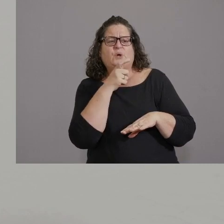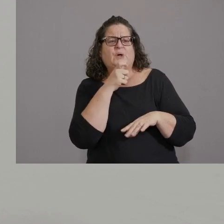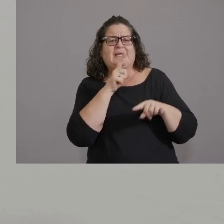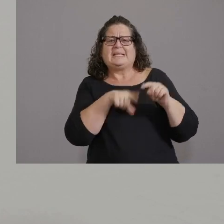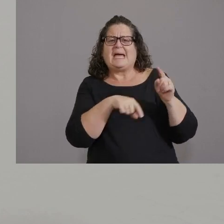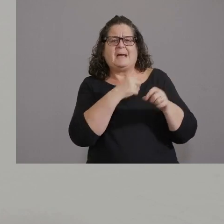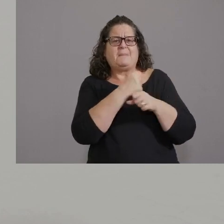to 65 and older?